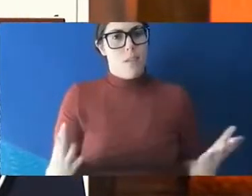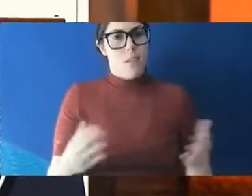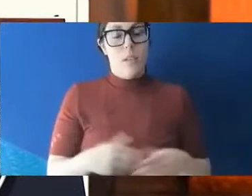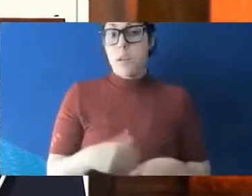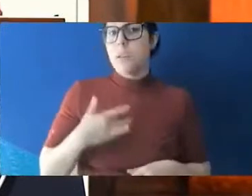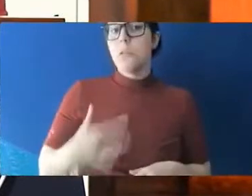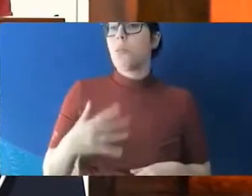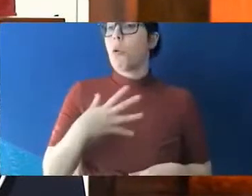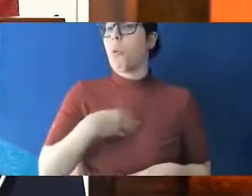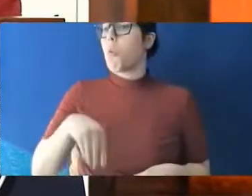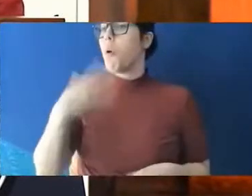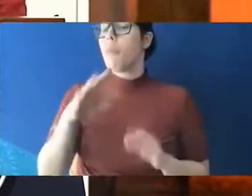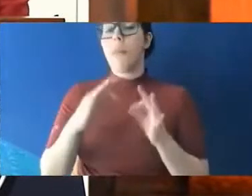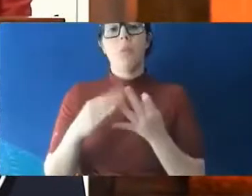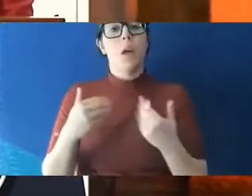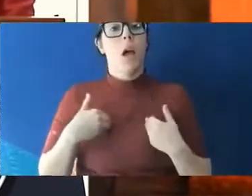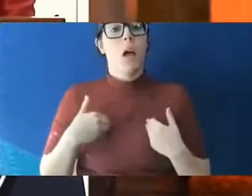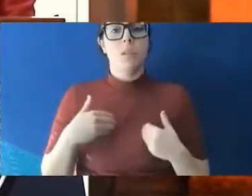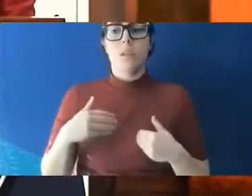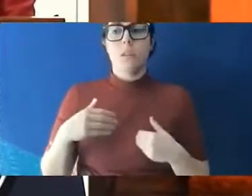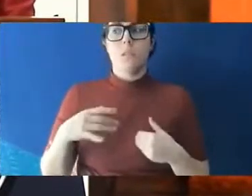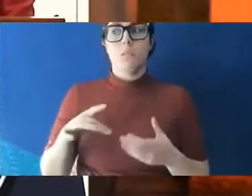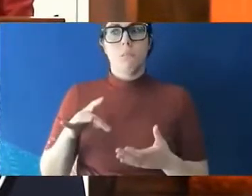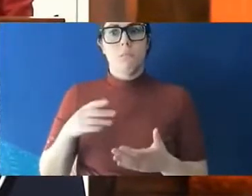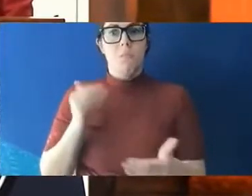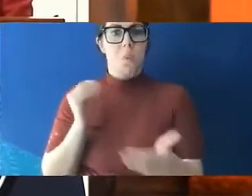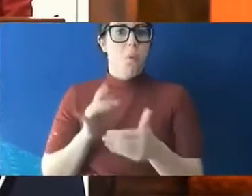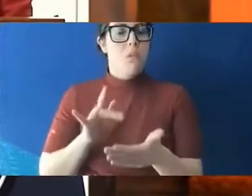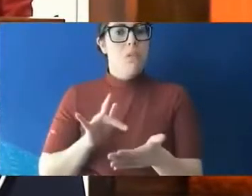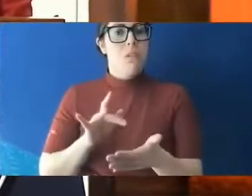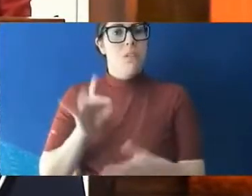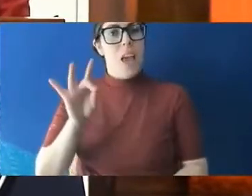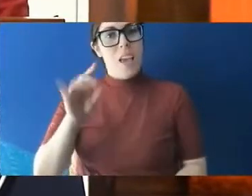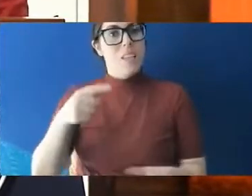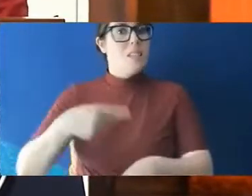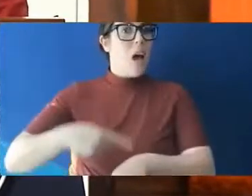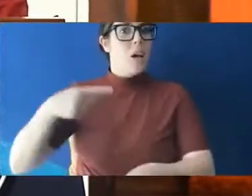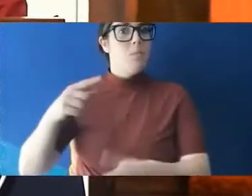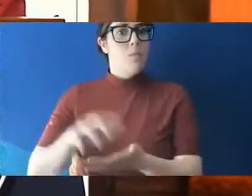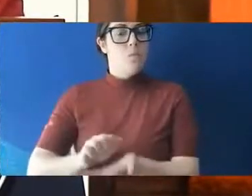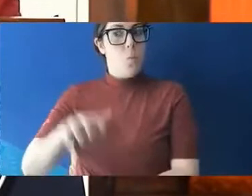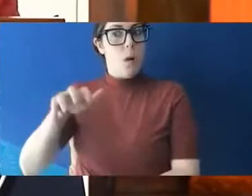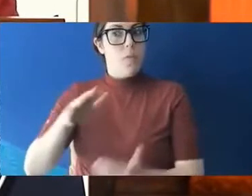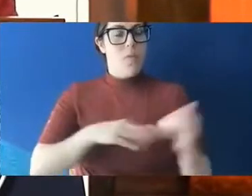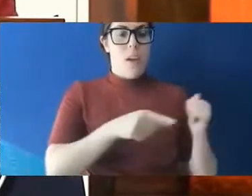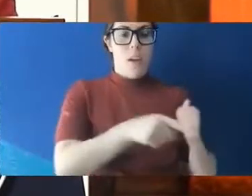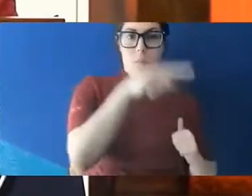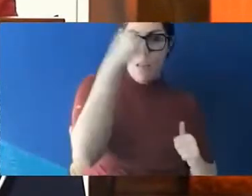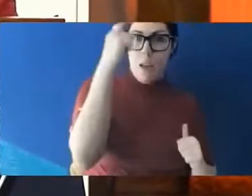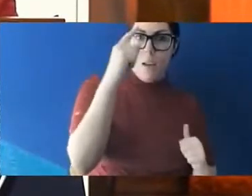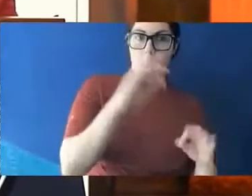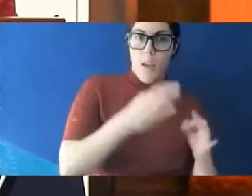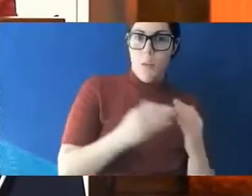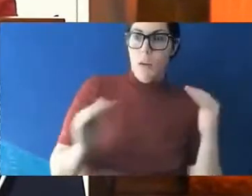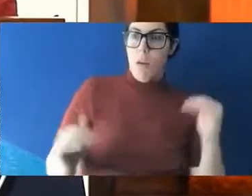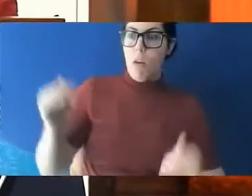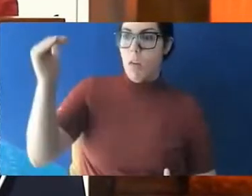family now has nearly 8 times the wealth of the typical Black family, that came